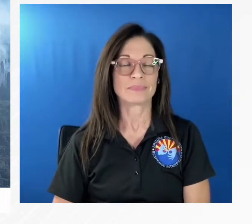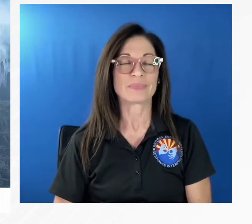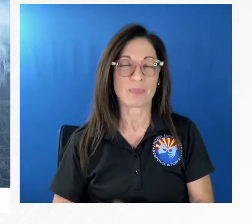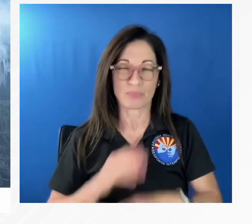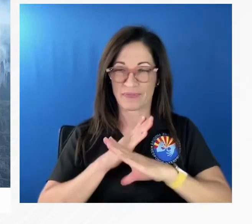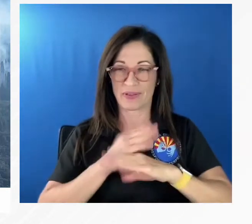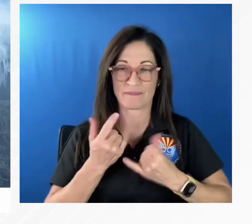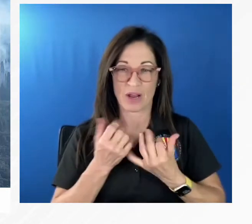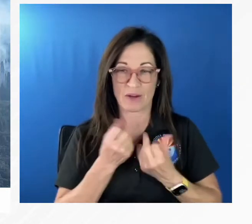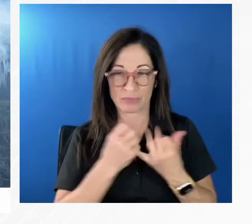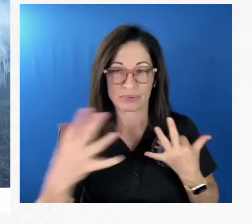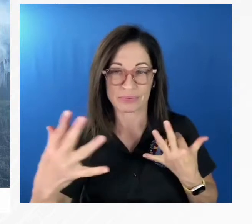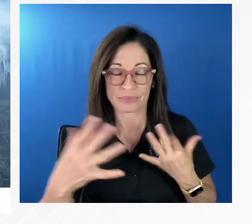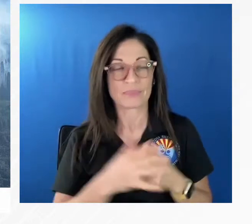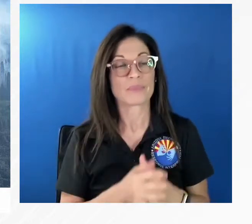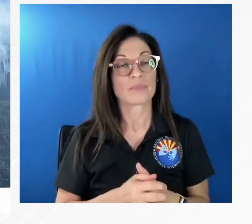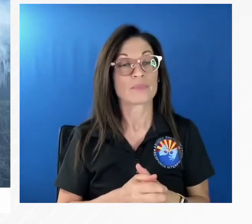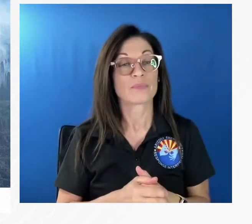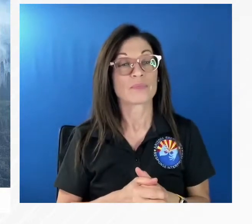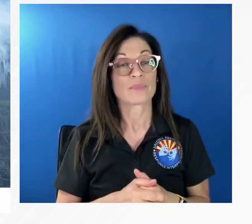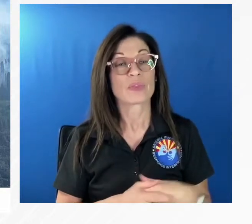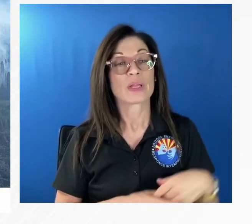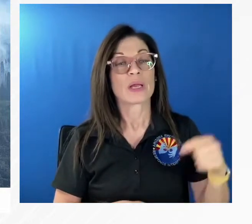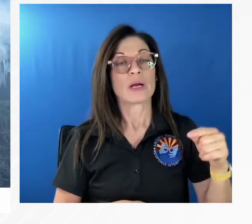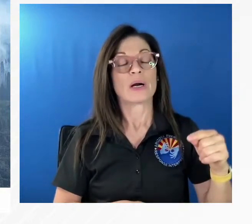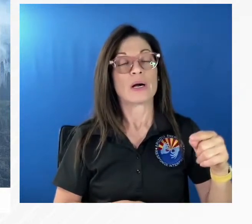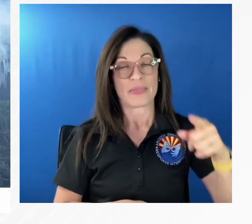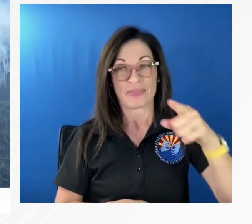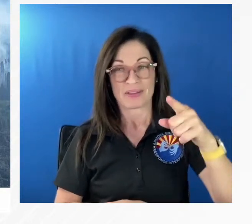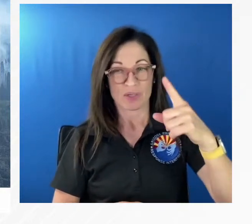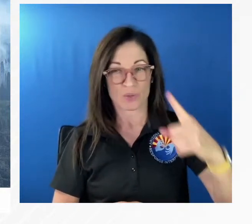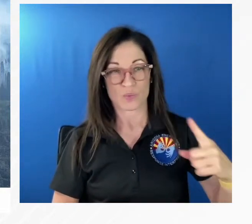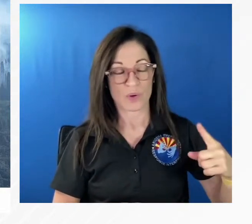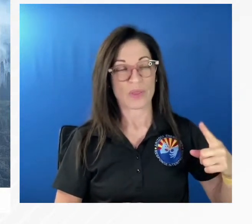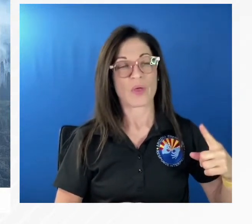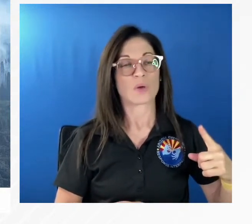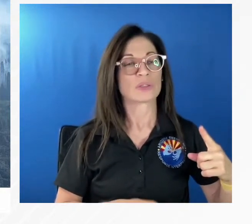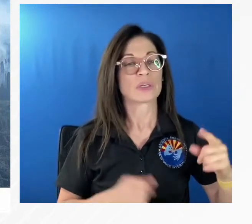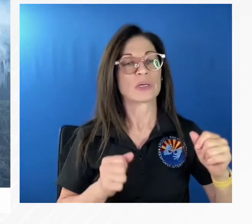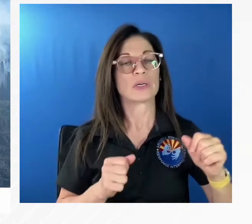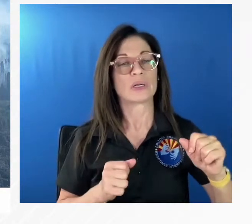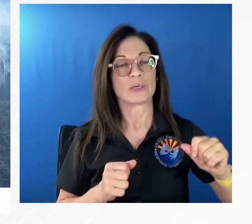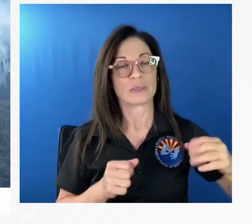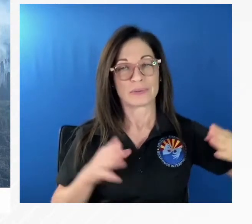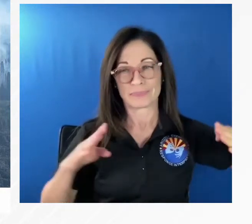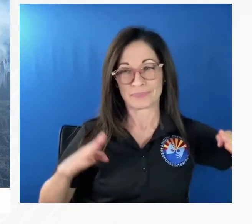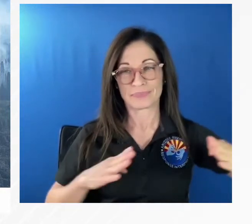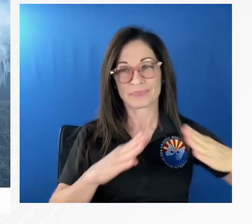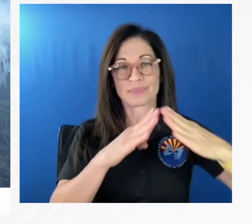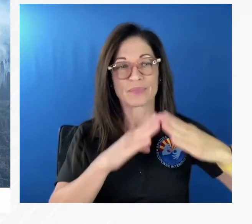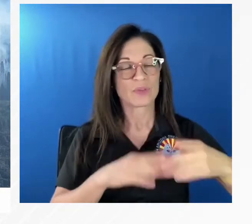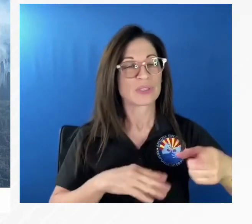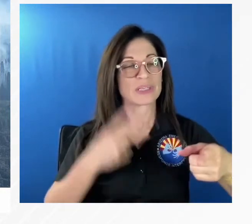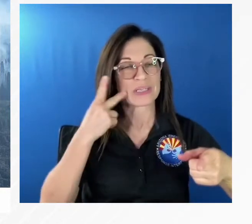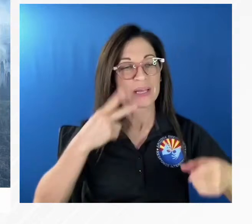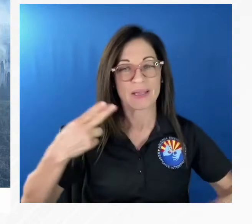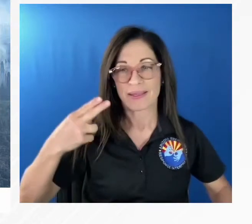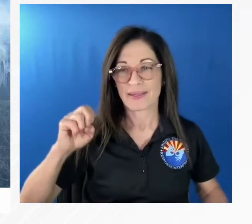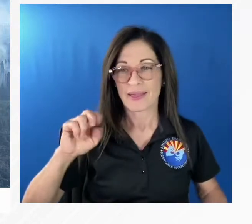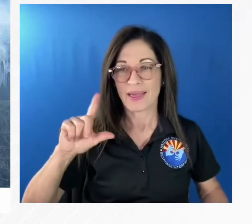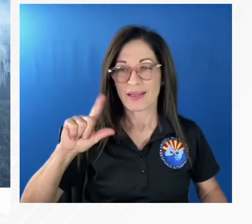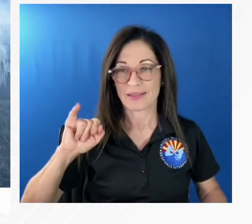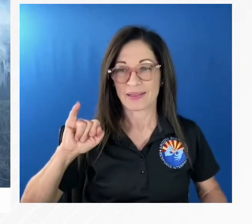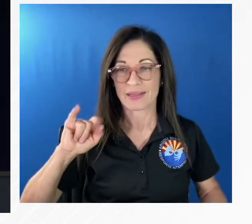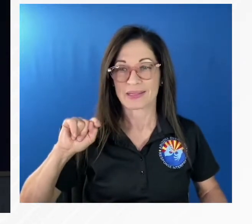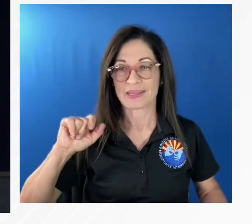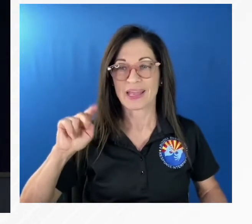And then that line that was coming down that I showed you, this is one of the sky cranes. And so those are helitankers. They can actually take water, or we can put